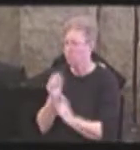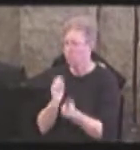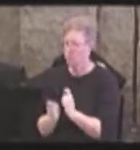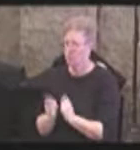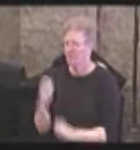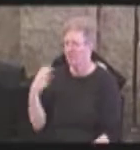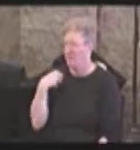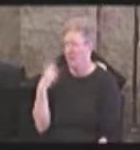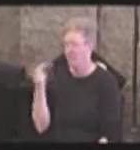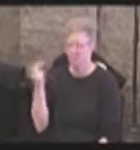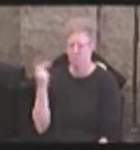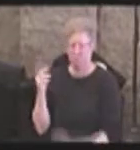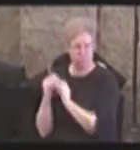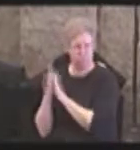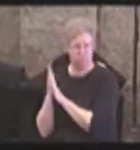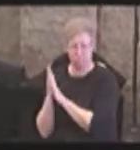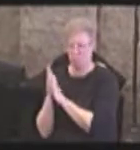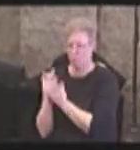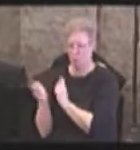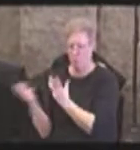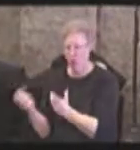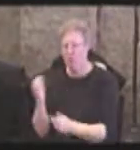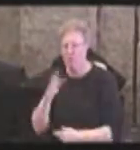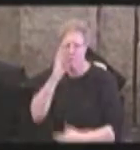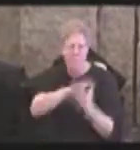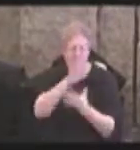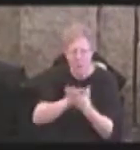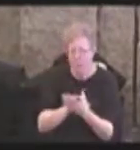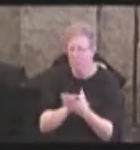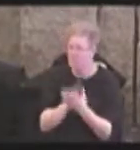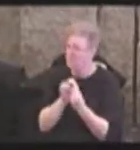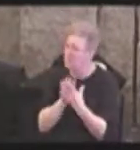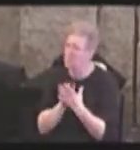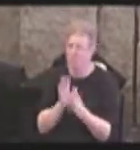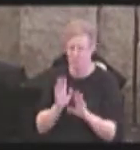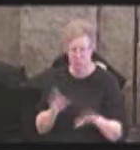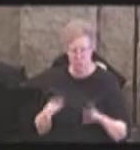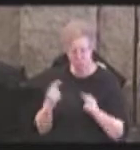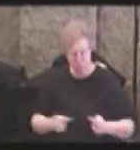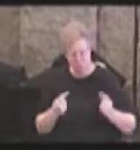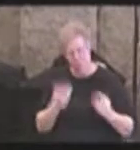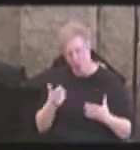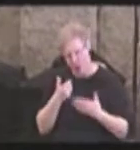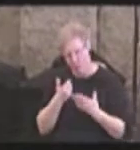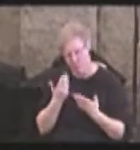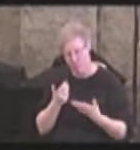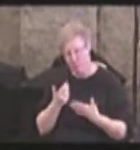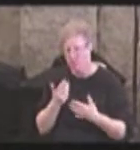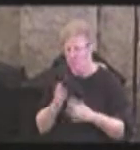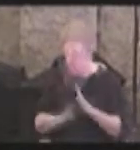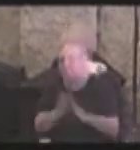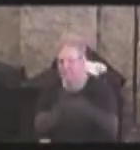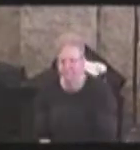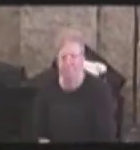that you don't get along with, the spouse that you don't get along with, the children that are struggling and you want to build your relationship